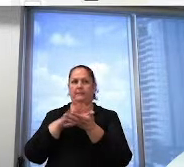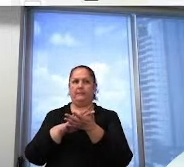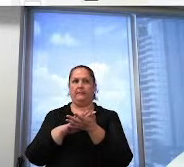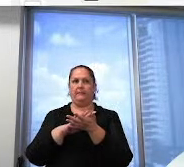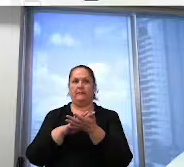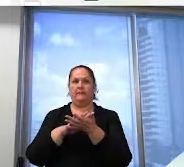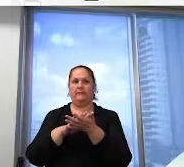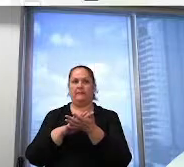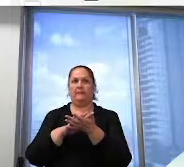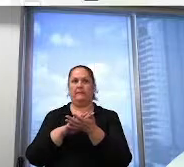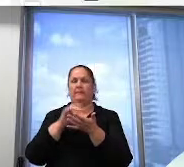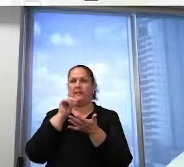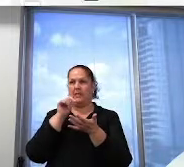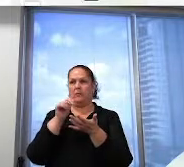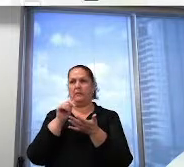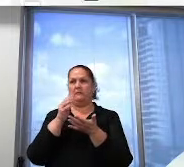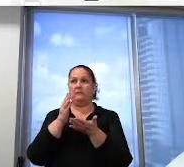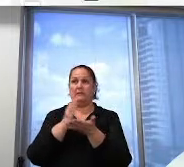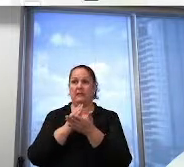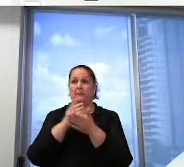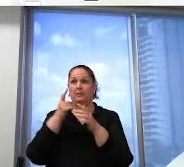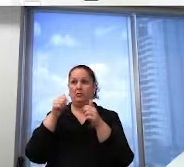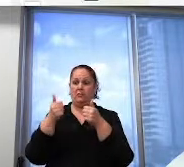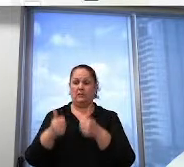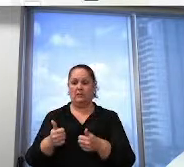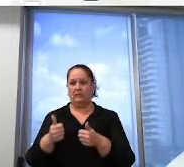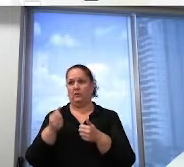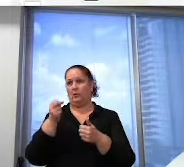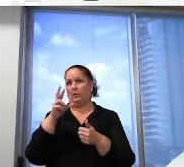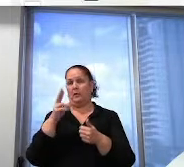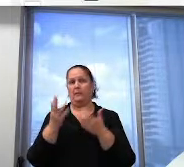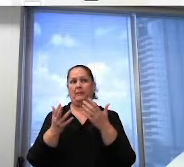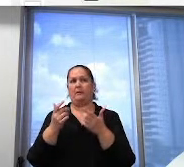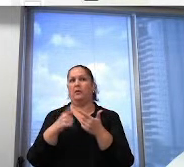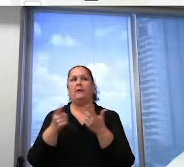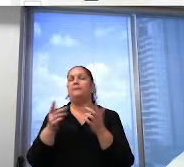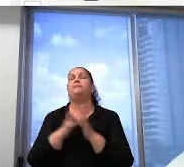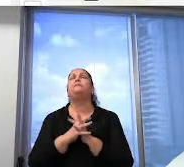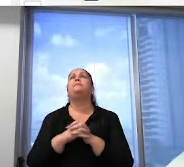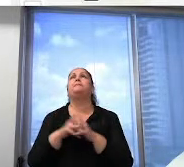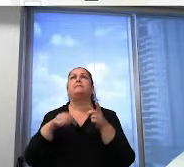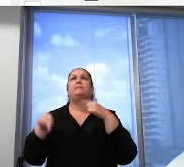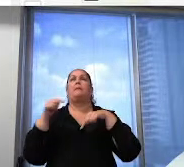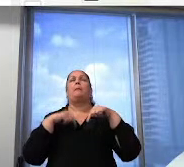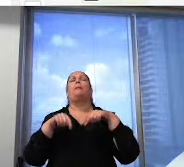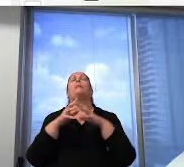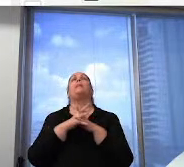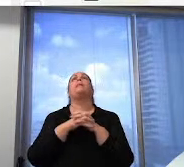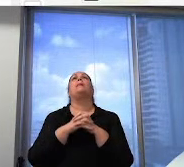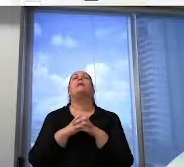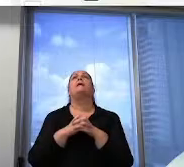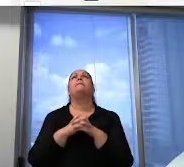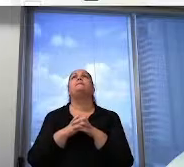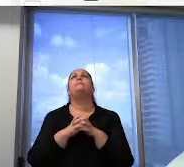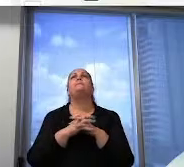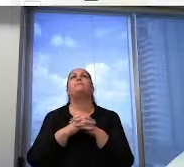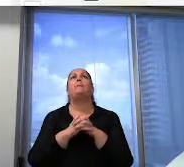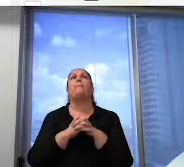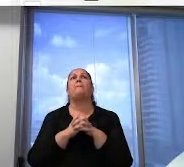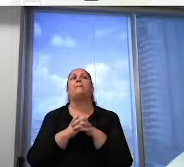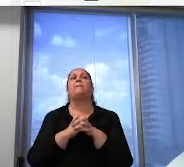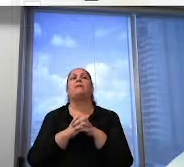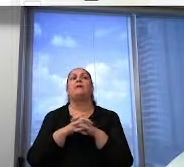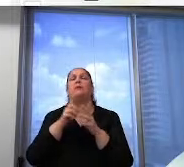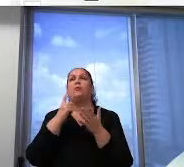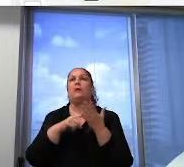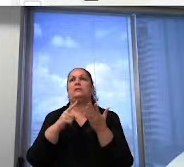specify that would offset that degradation and perhaps have or what's the minimum, let me restate the question, what's the minimum